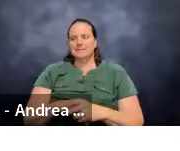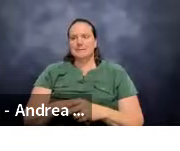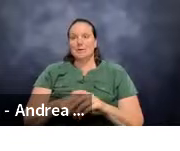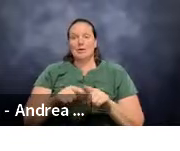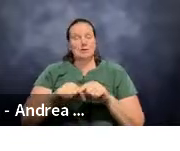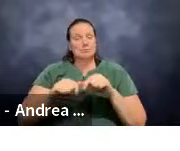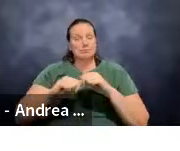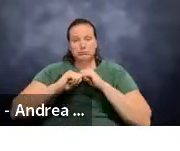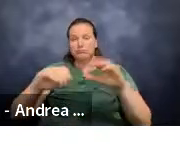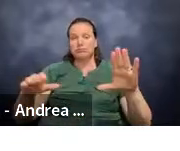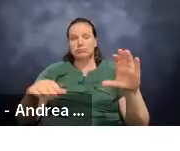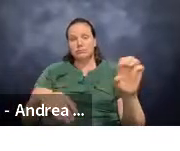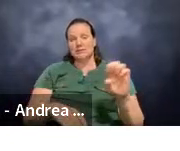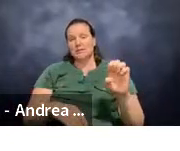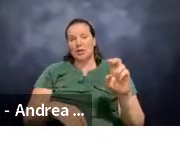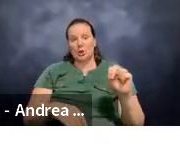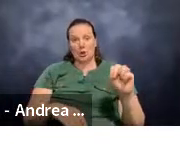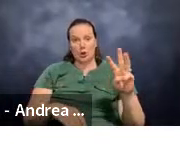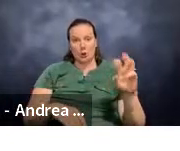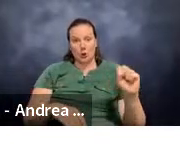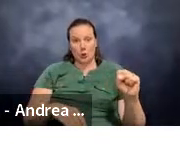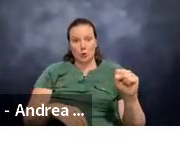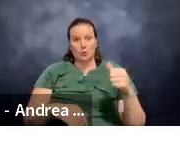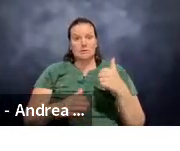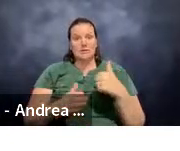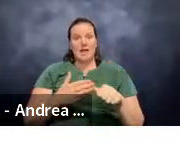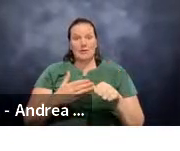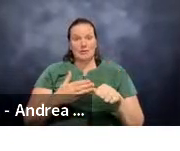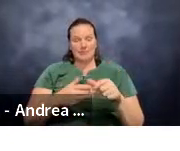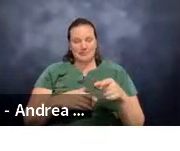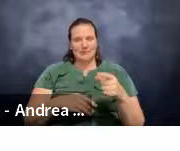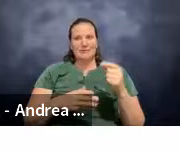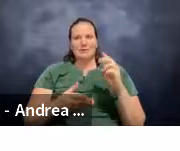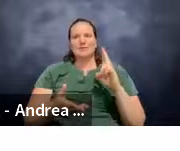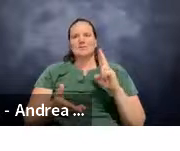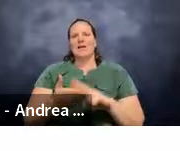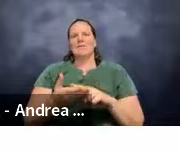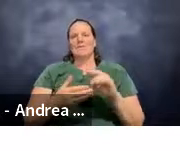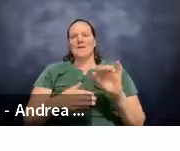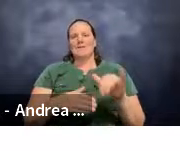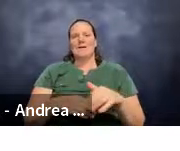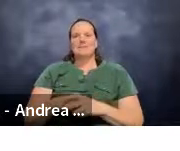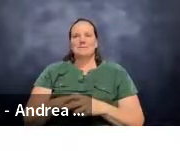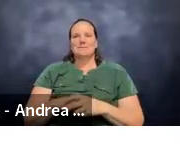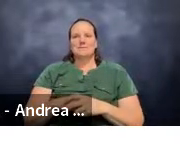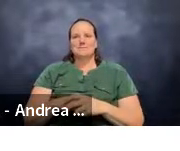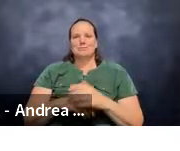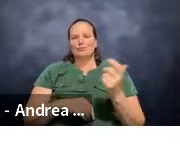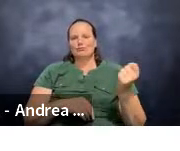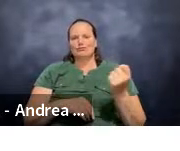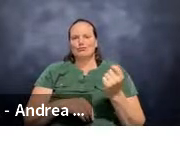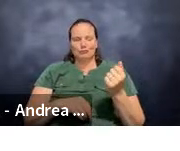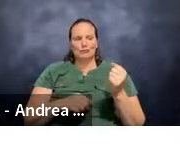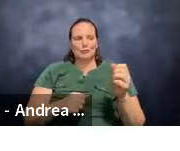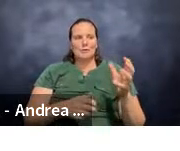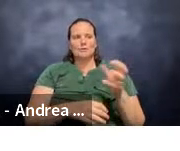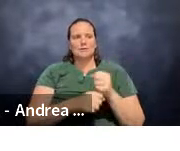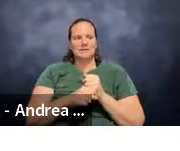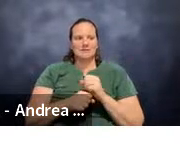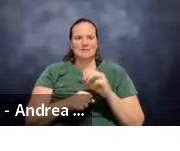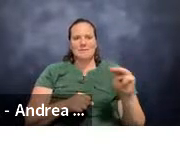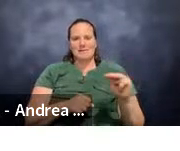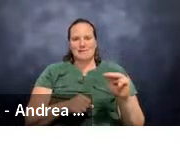an e-newsletter blast. If you are signed up for that, are a subscriber, you would have received that on